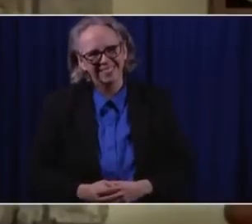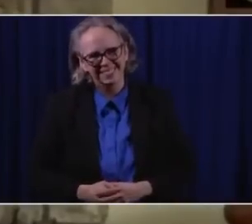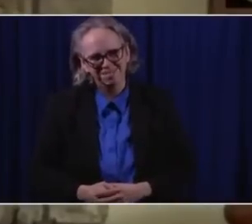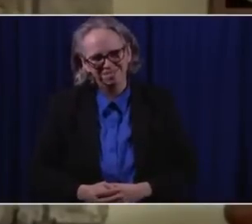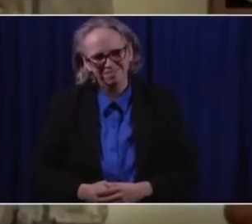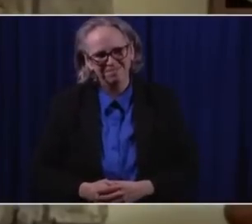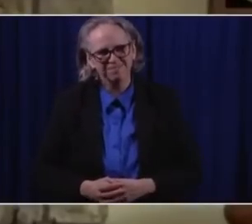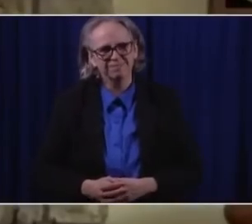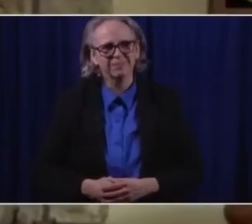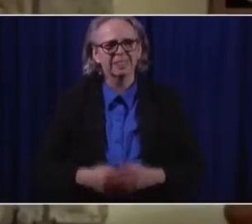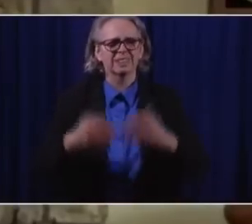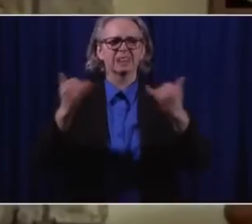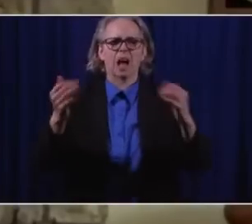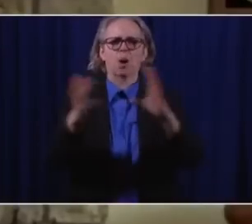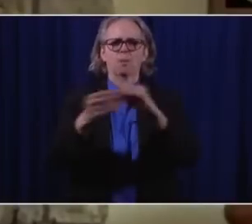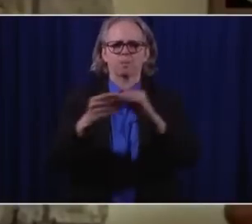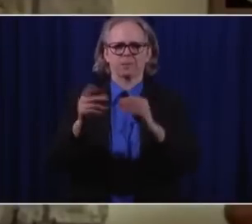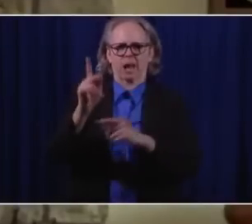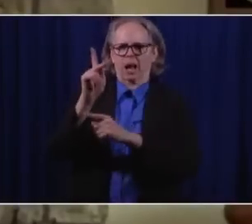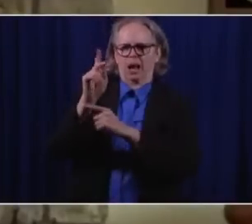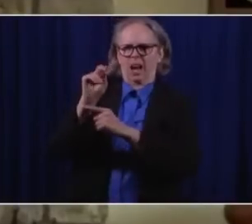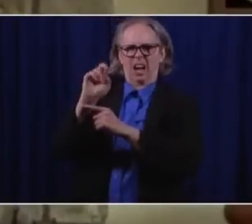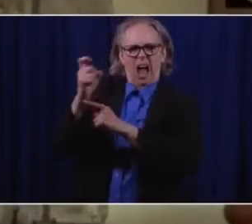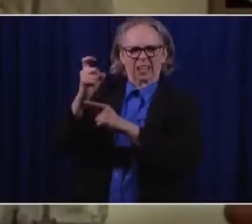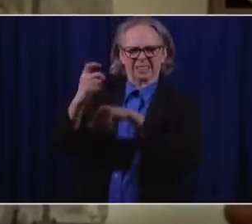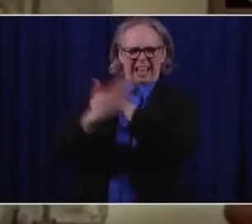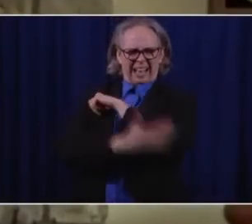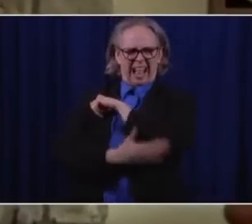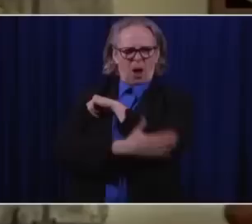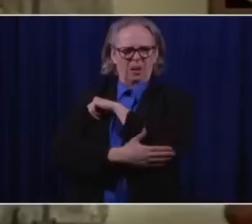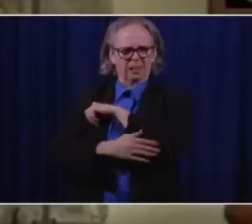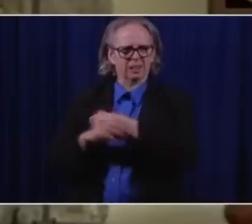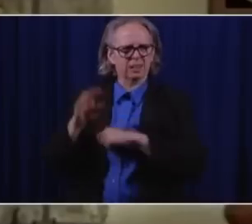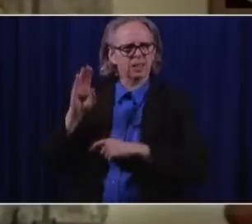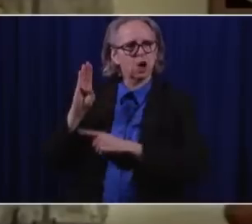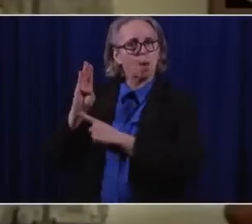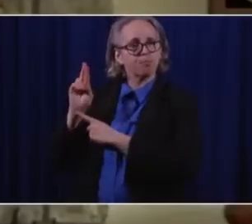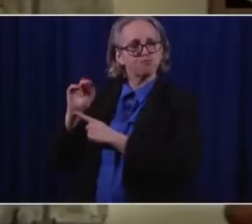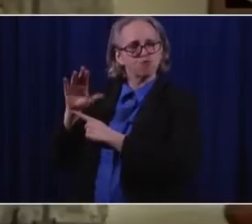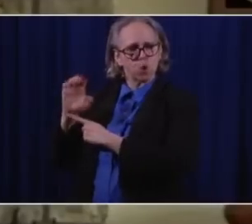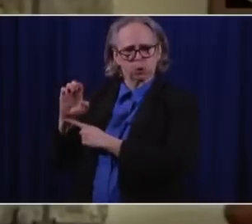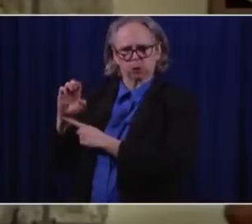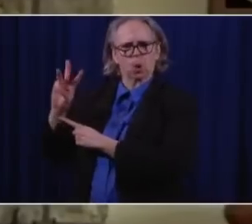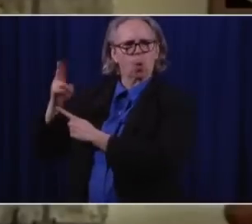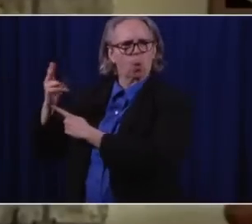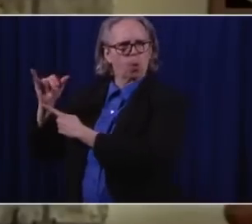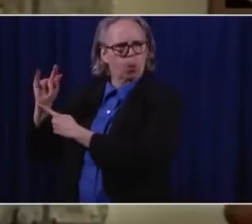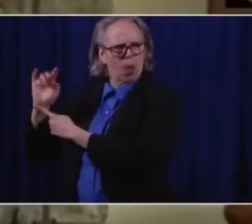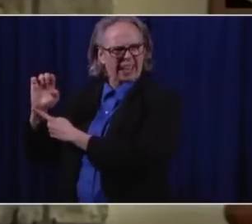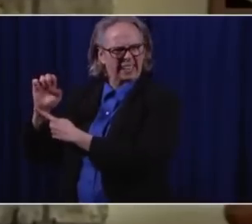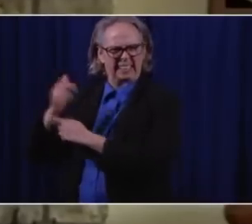go to Knox County. Bruce White, CEO for Knox County Community Hospital.